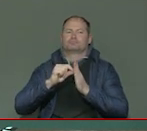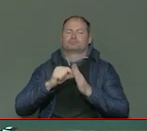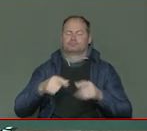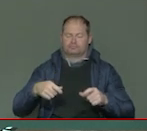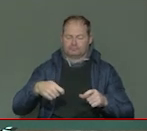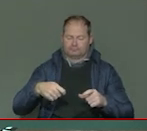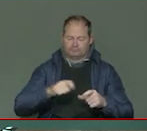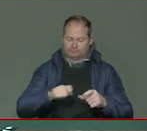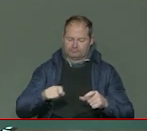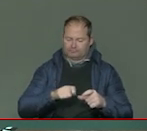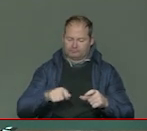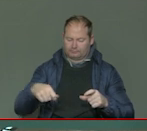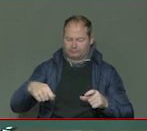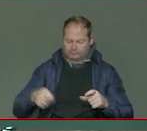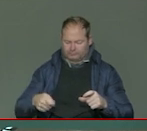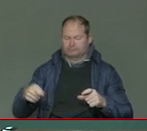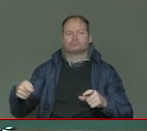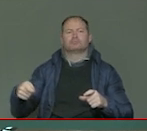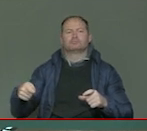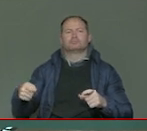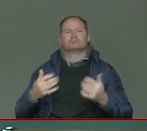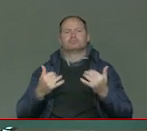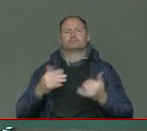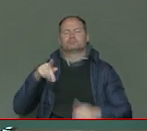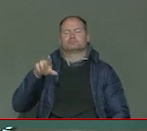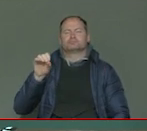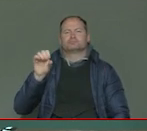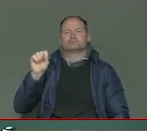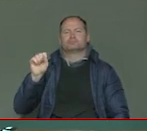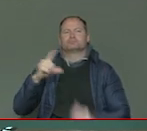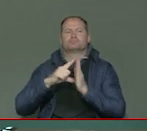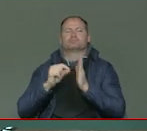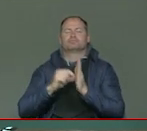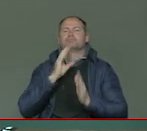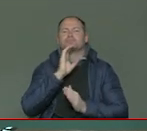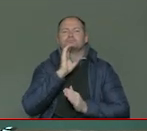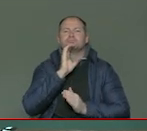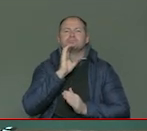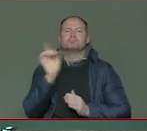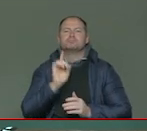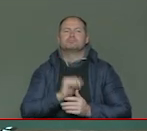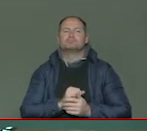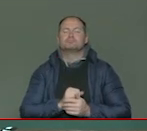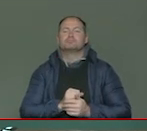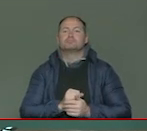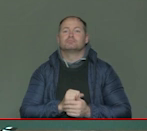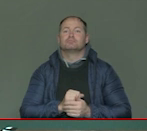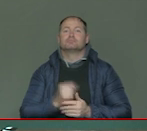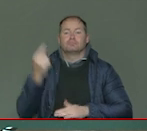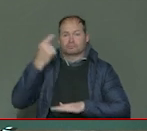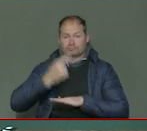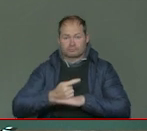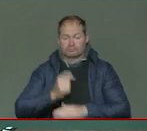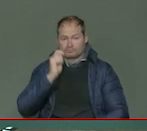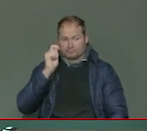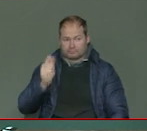was a post-dated, so in other words, what does a post-dated means? It means it's something that we pay today, but we put the